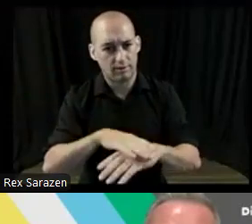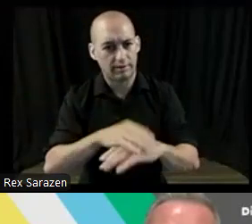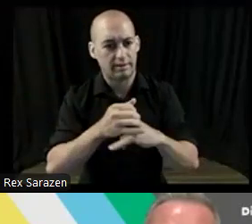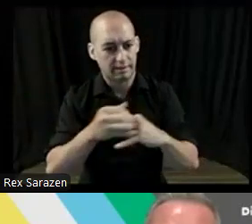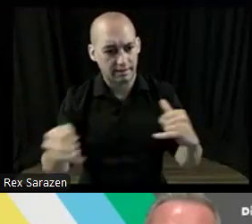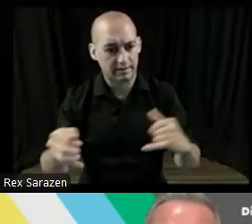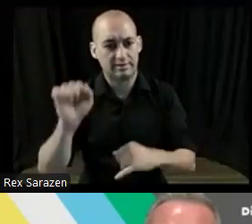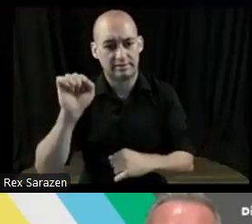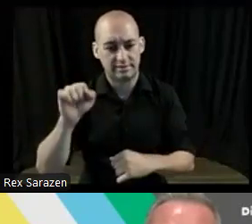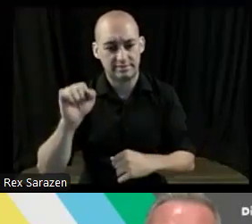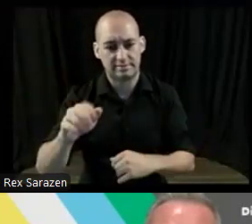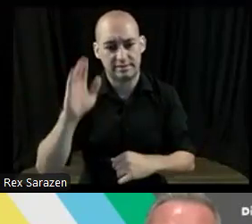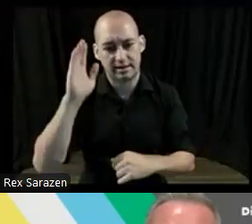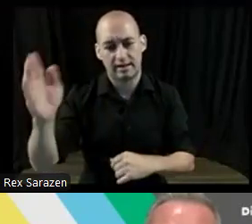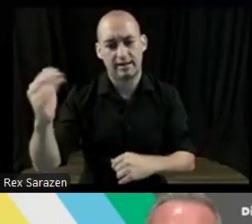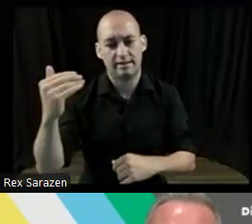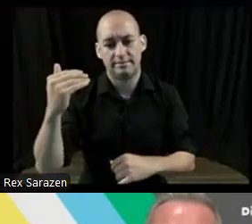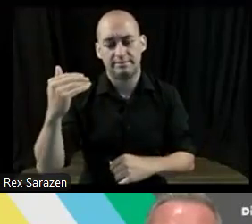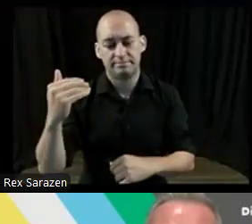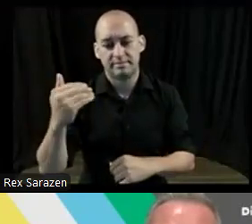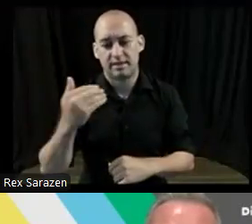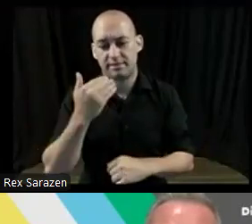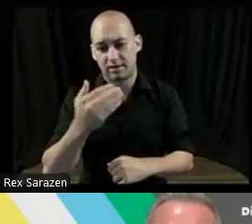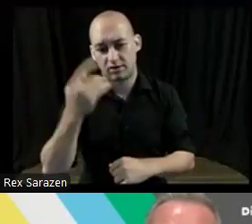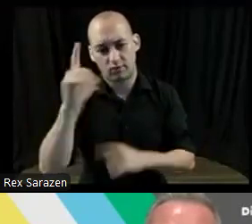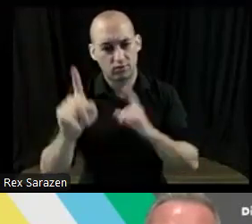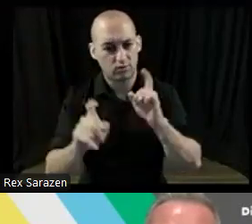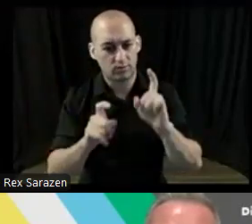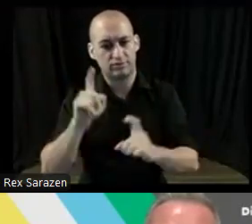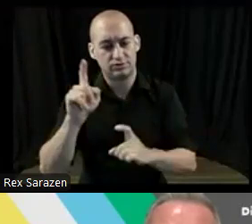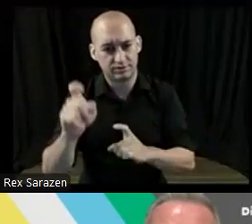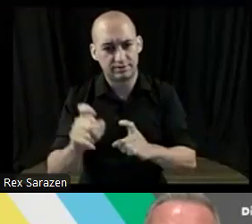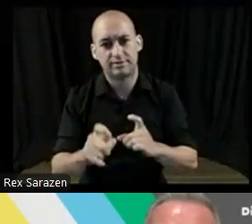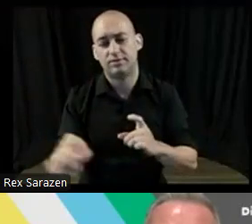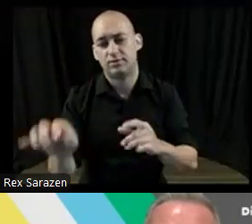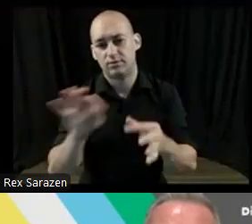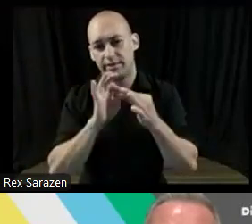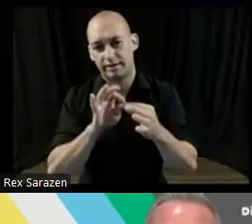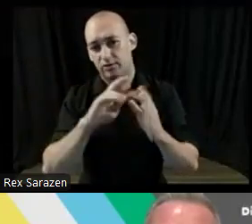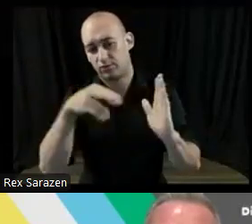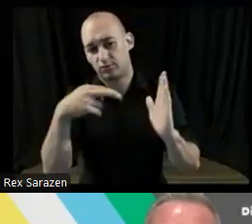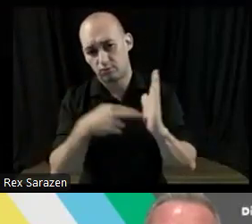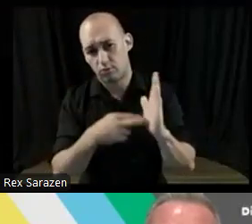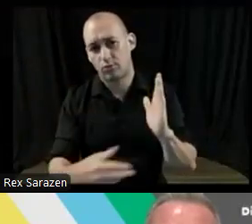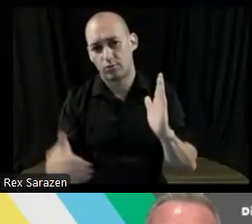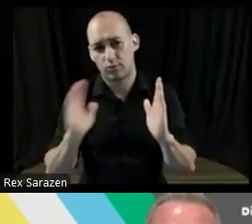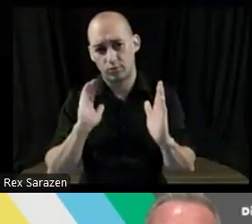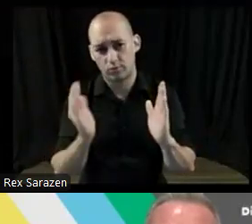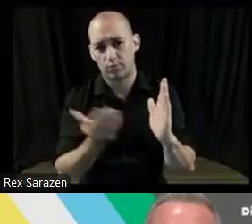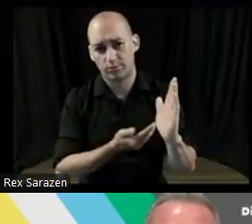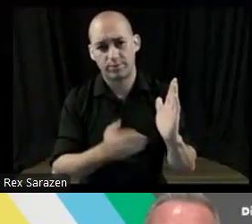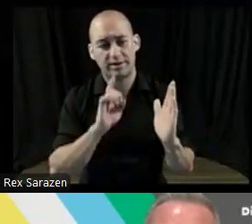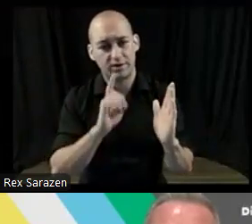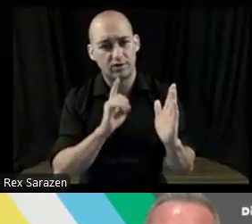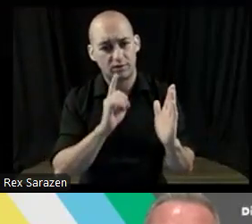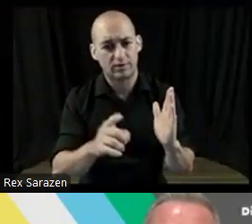Yes. Hi. Thank you for the question. So as for the role, we are